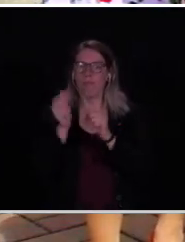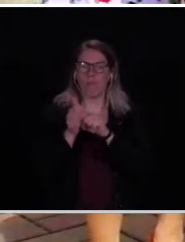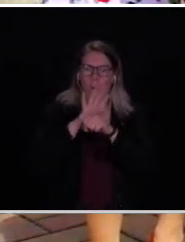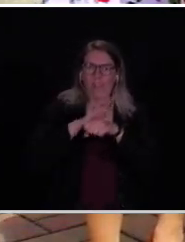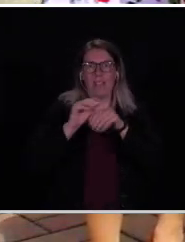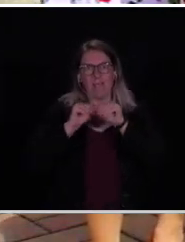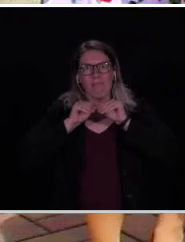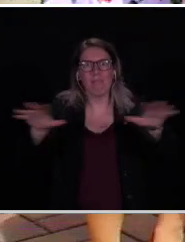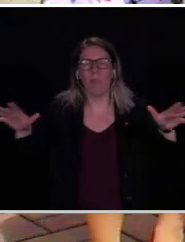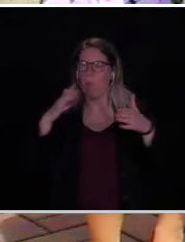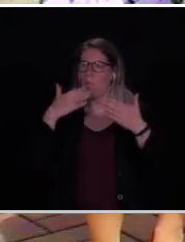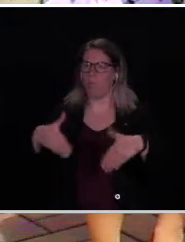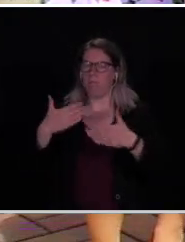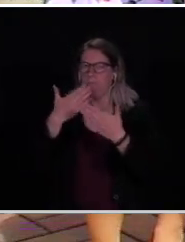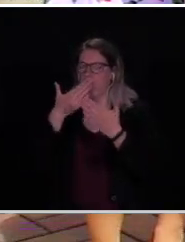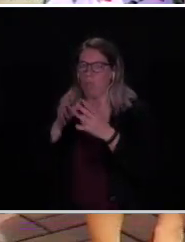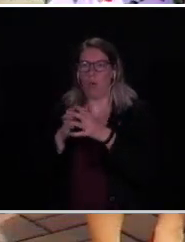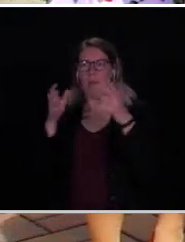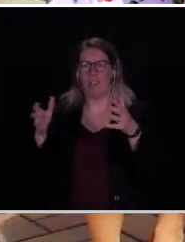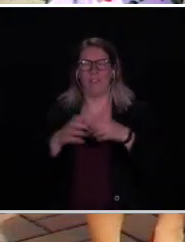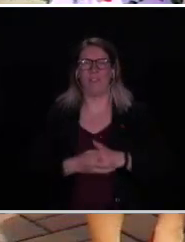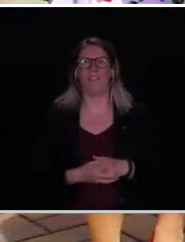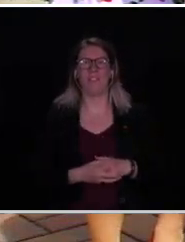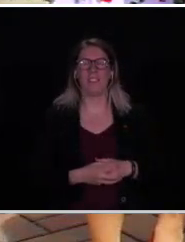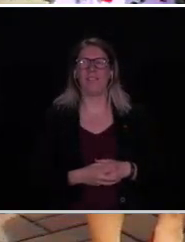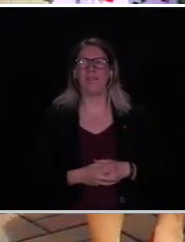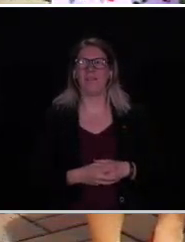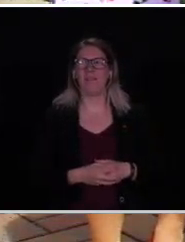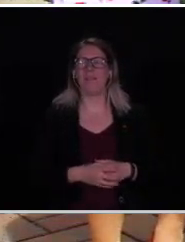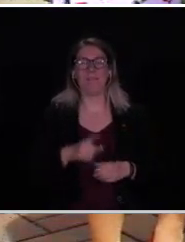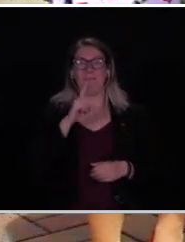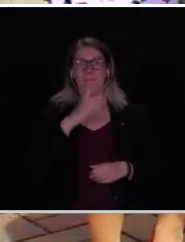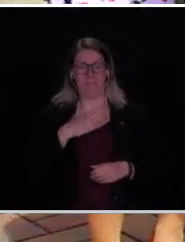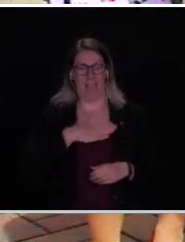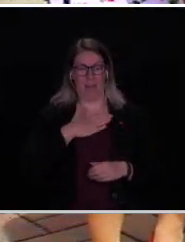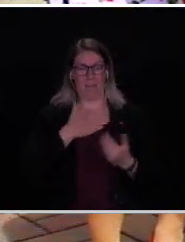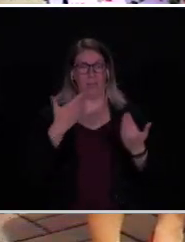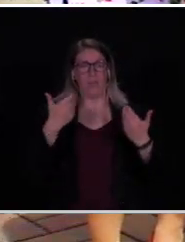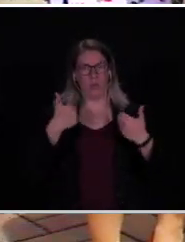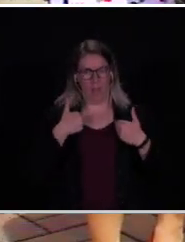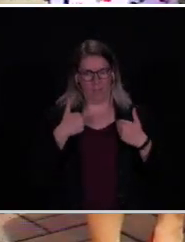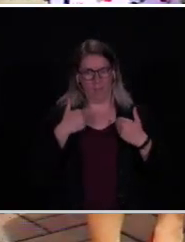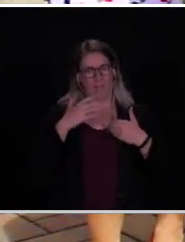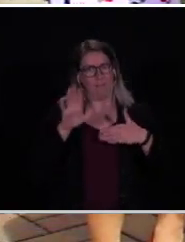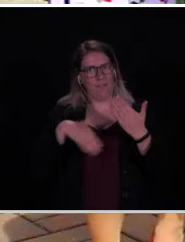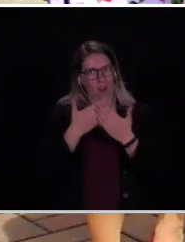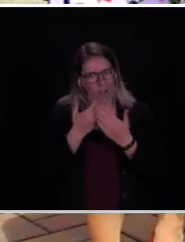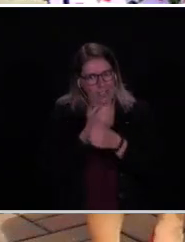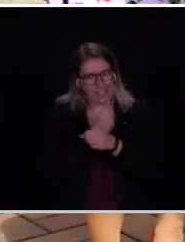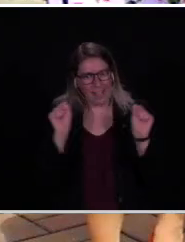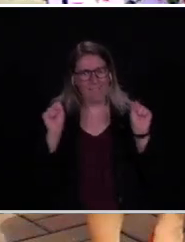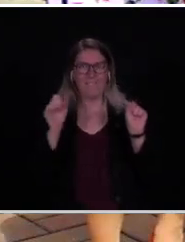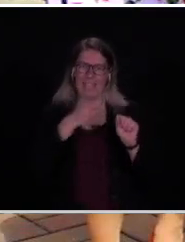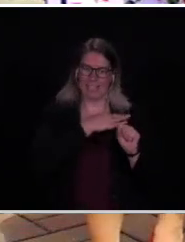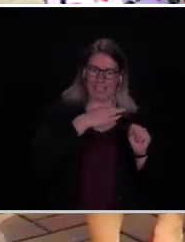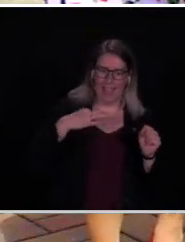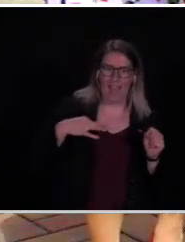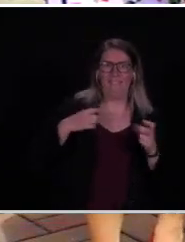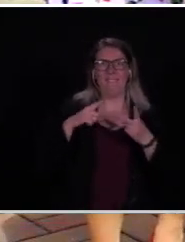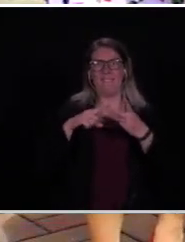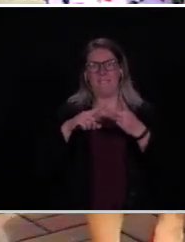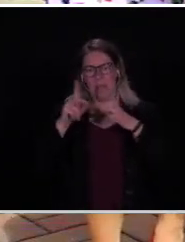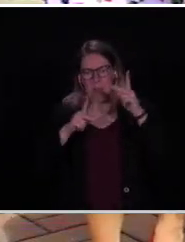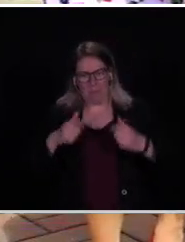COVID-19 outbreak. We are very happy to have a safe residence and safe staff and team